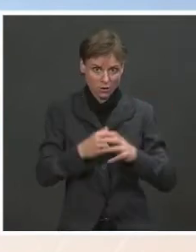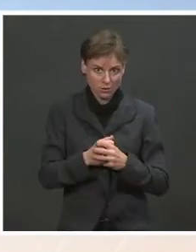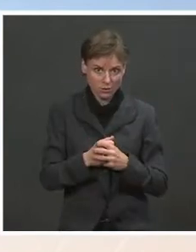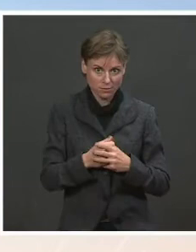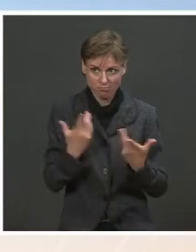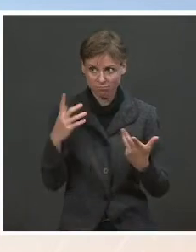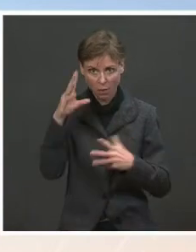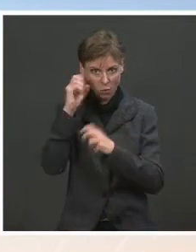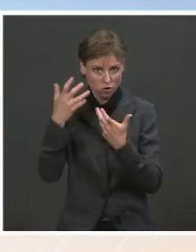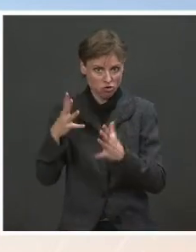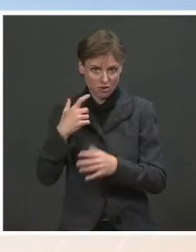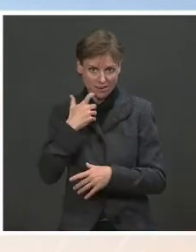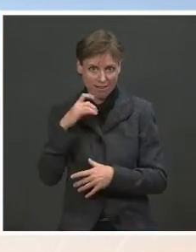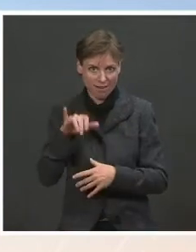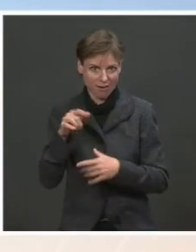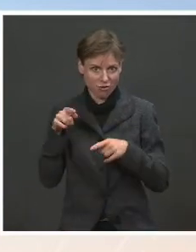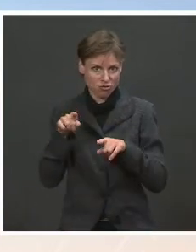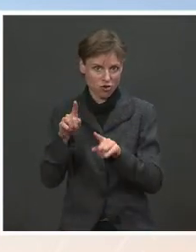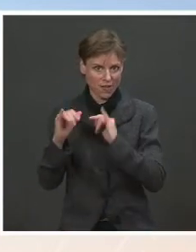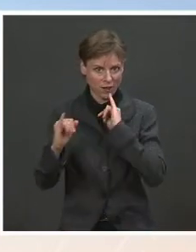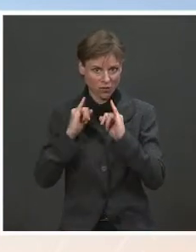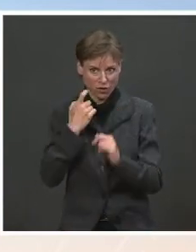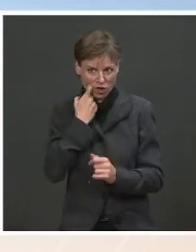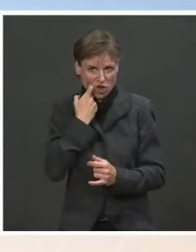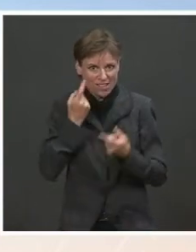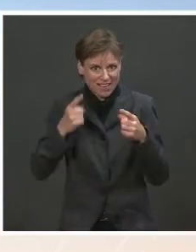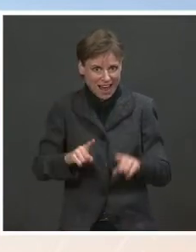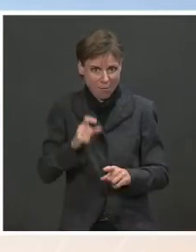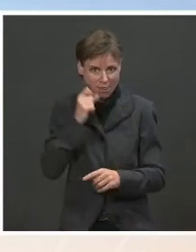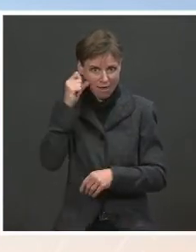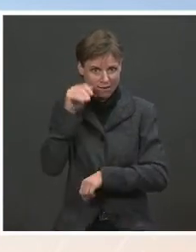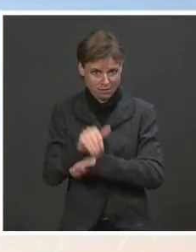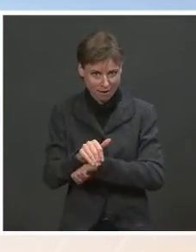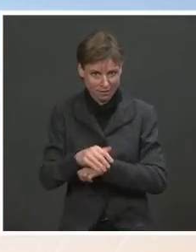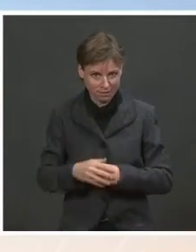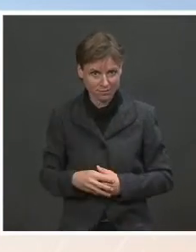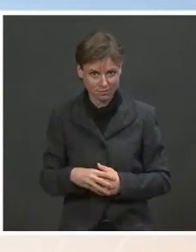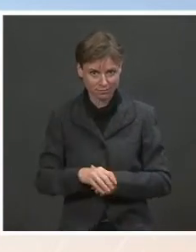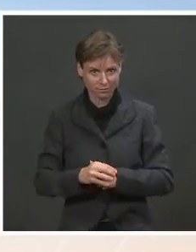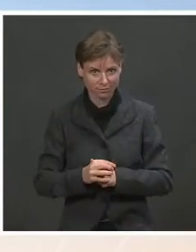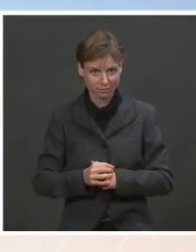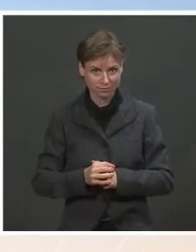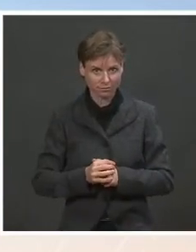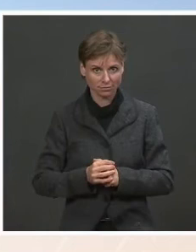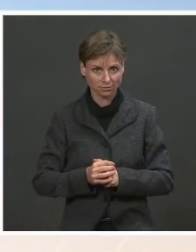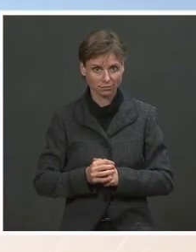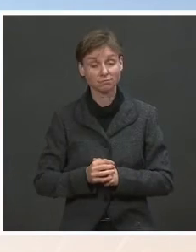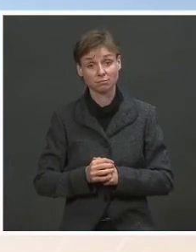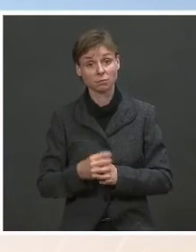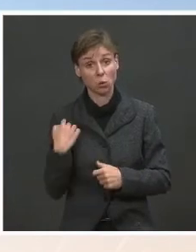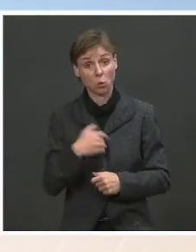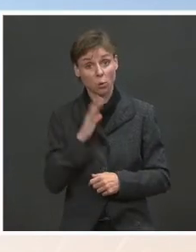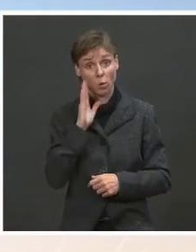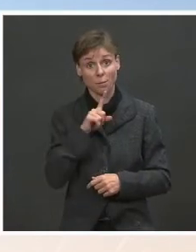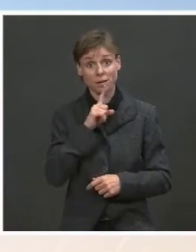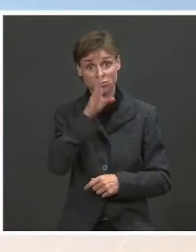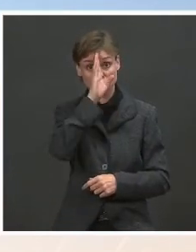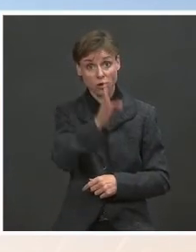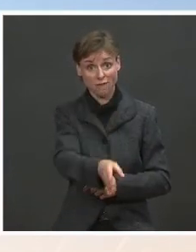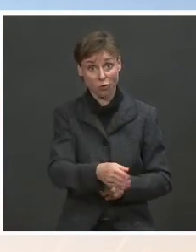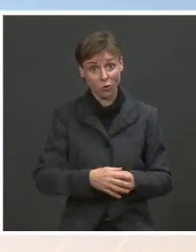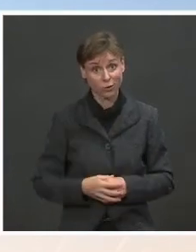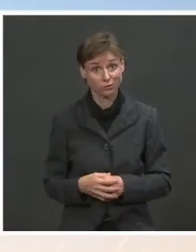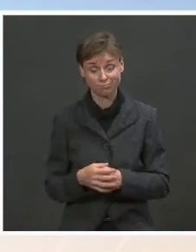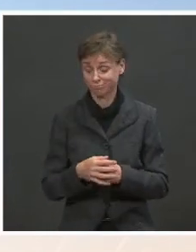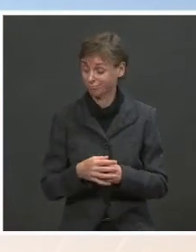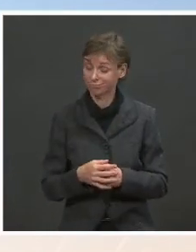interview that he conducted just last night. And we are going to be straightforward, and we are going to be